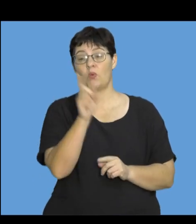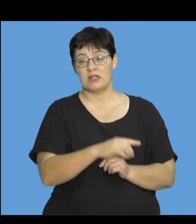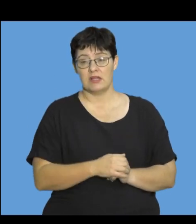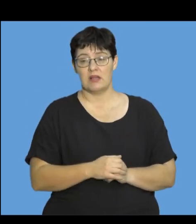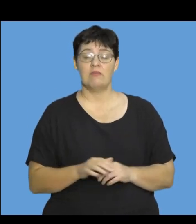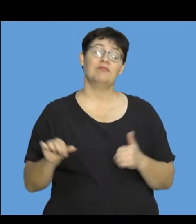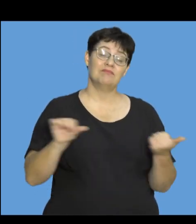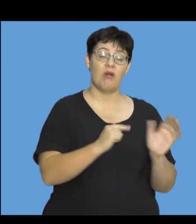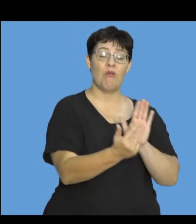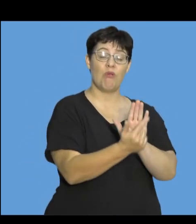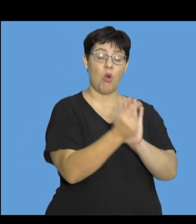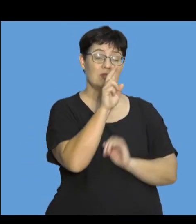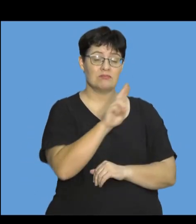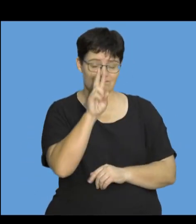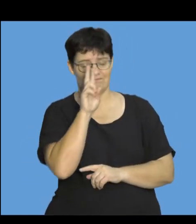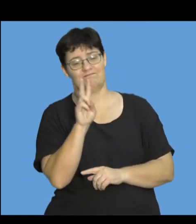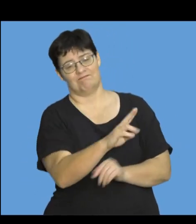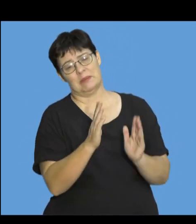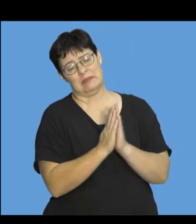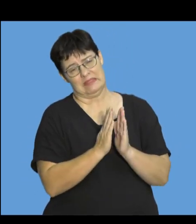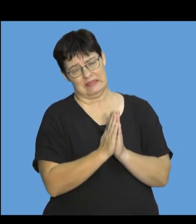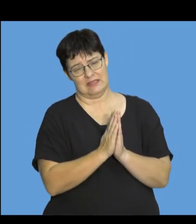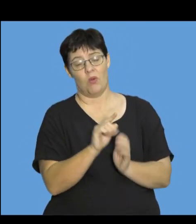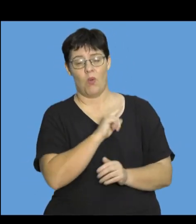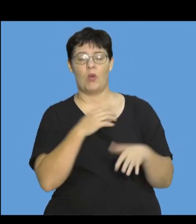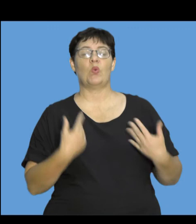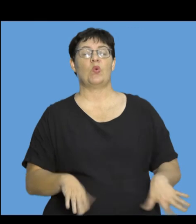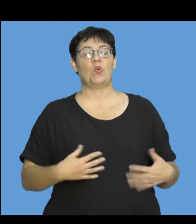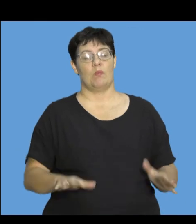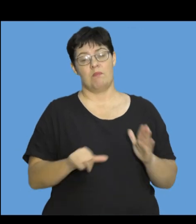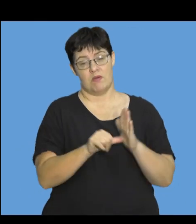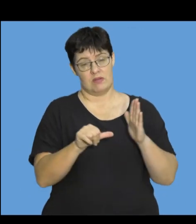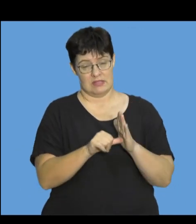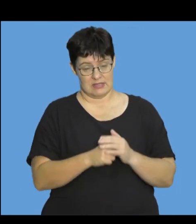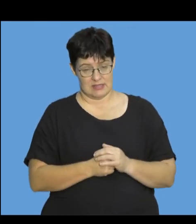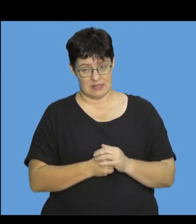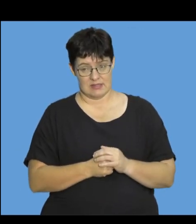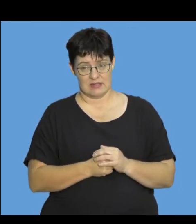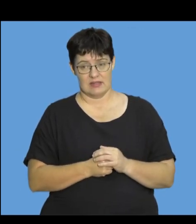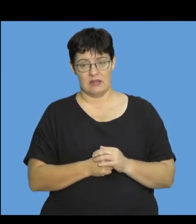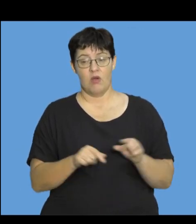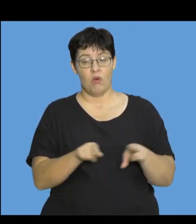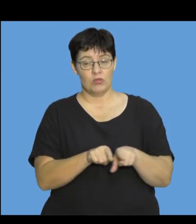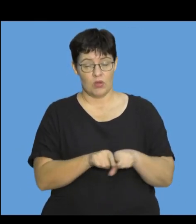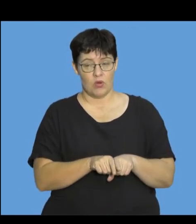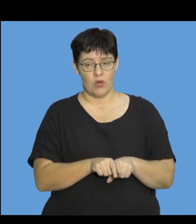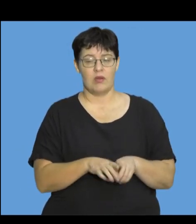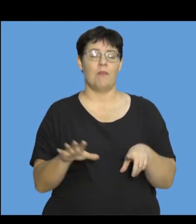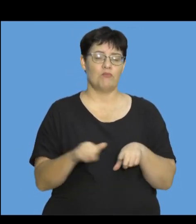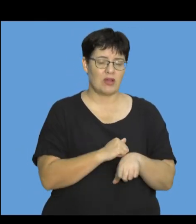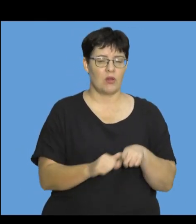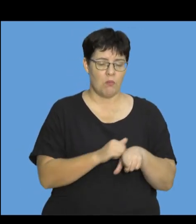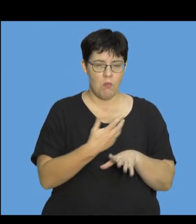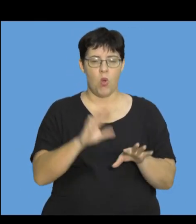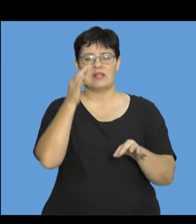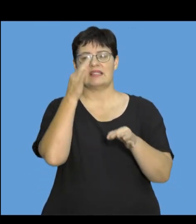of what we've looked at so far, please go back and look at your laws of exponents because they are very important in this concept, and